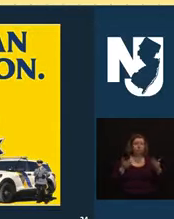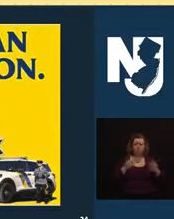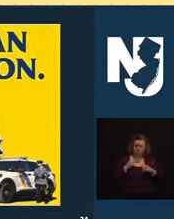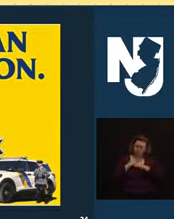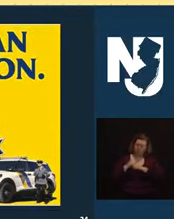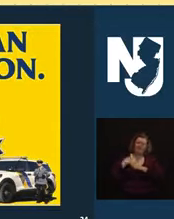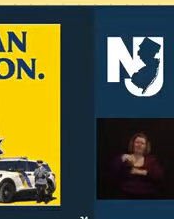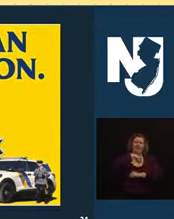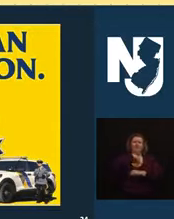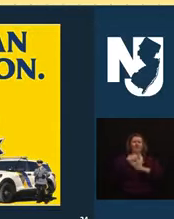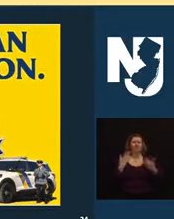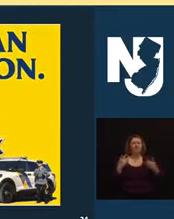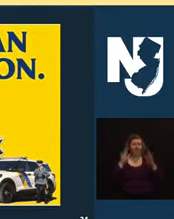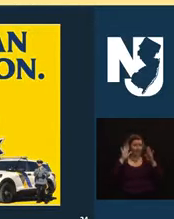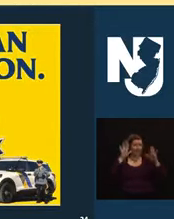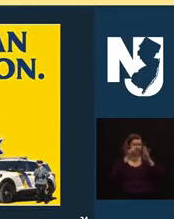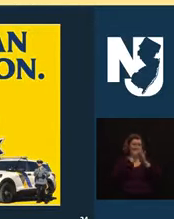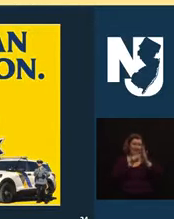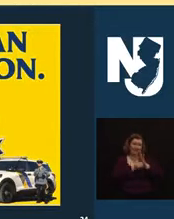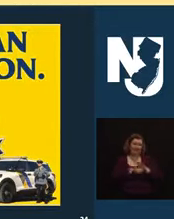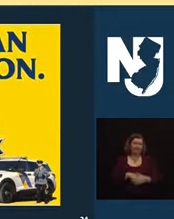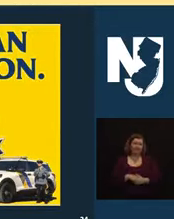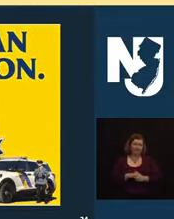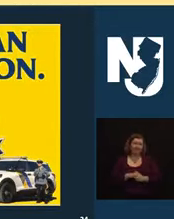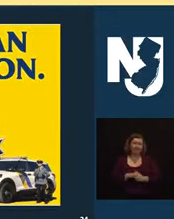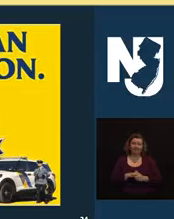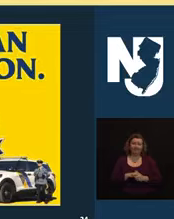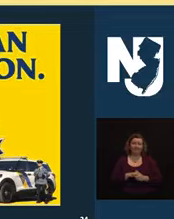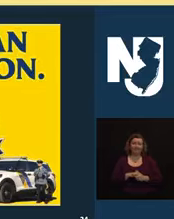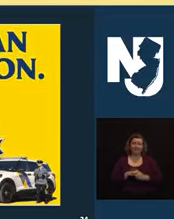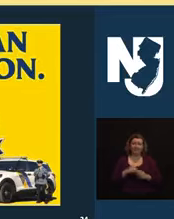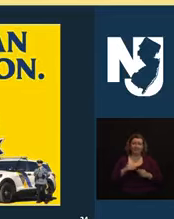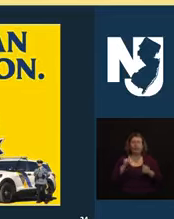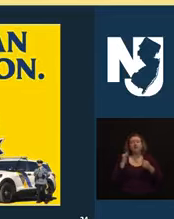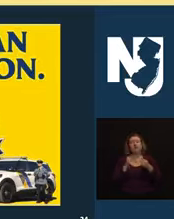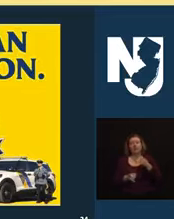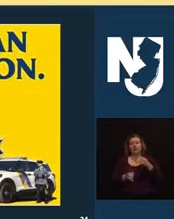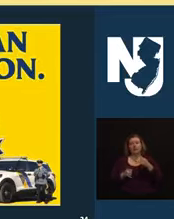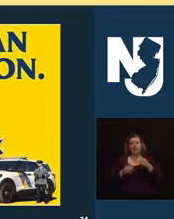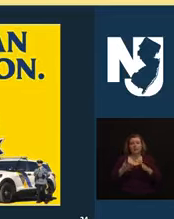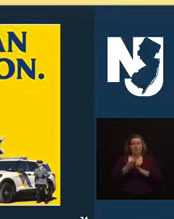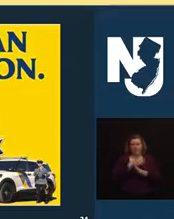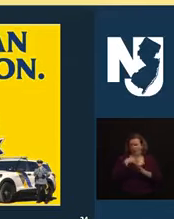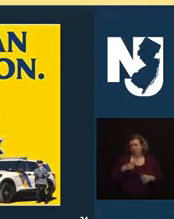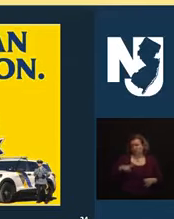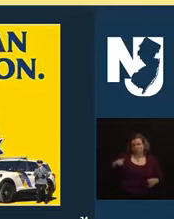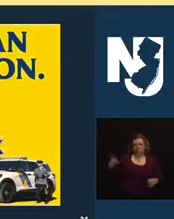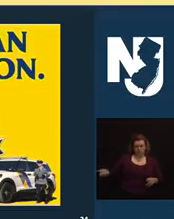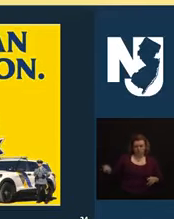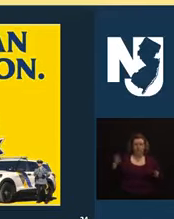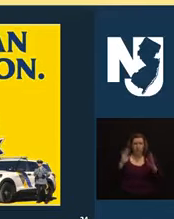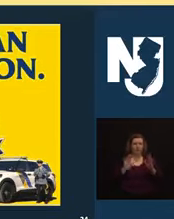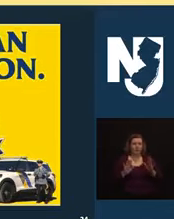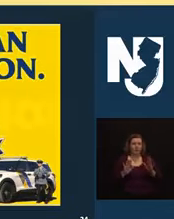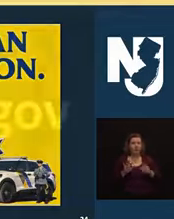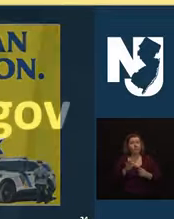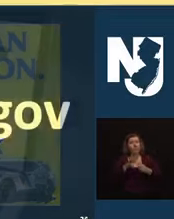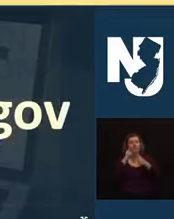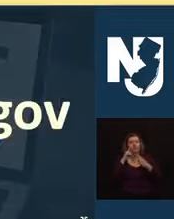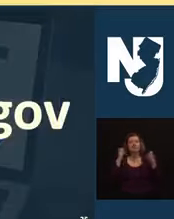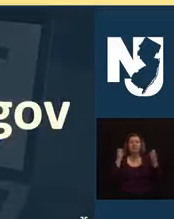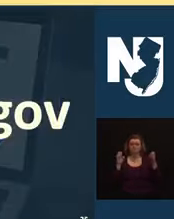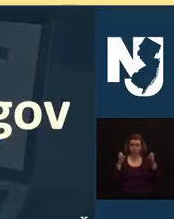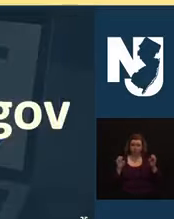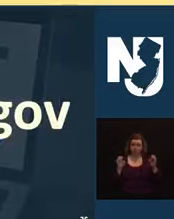living in this great state. And lastly, as we turn things over, especially as we enter the Easter weekend, take